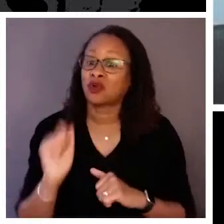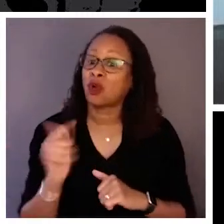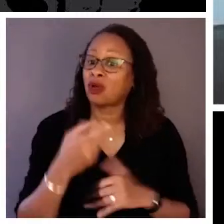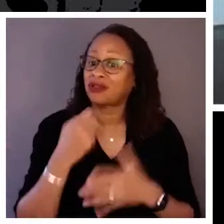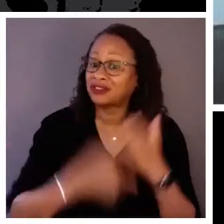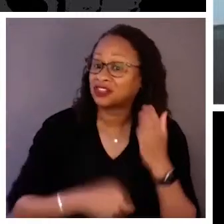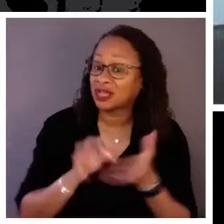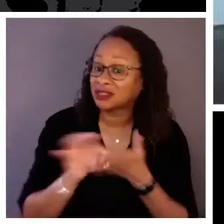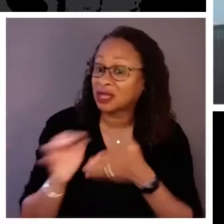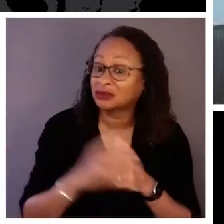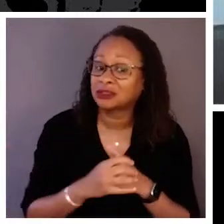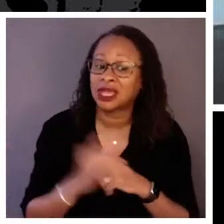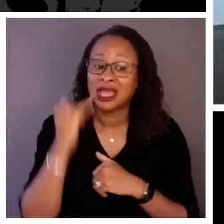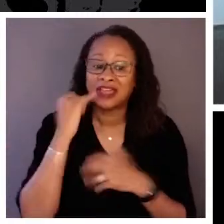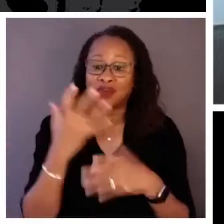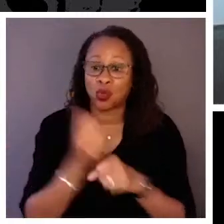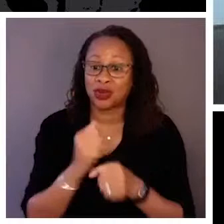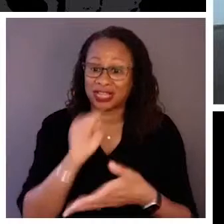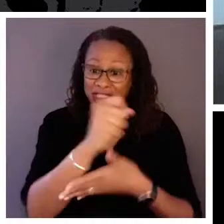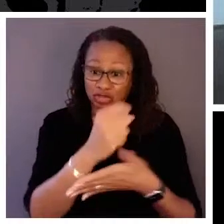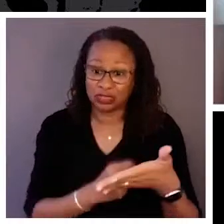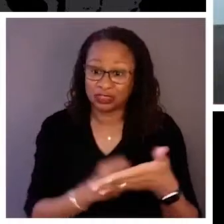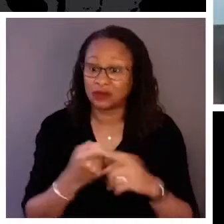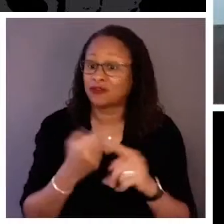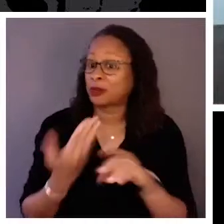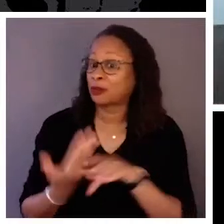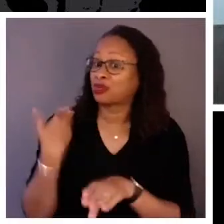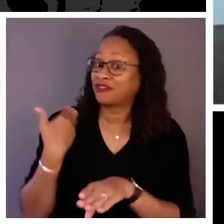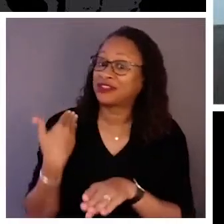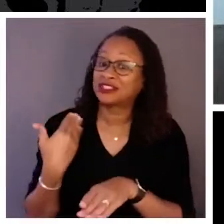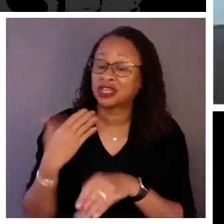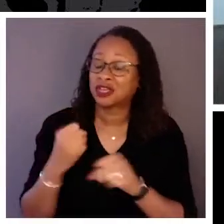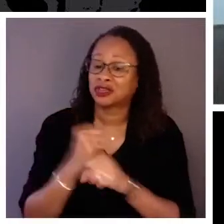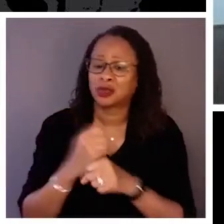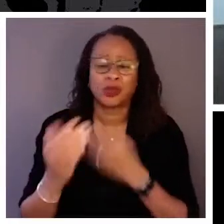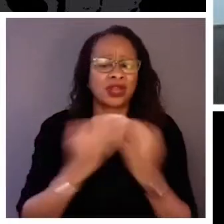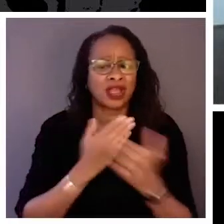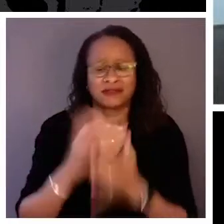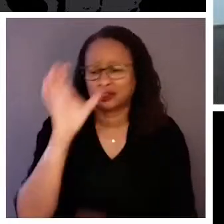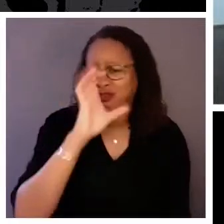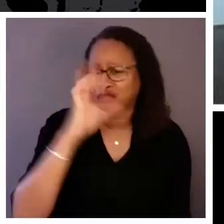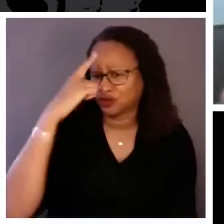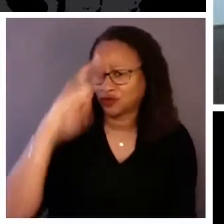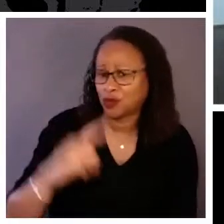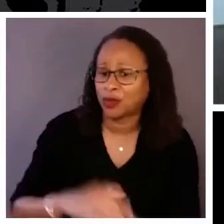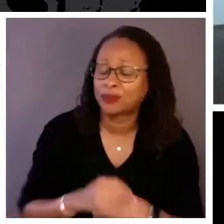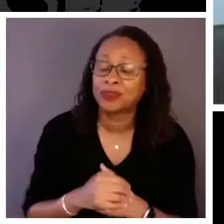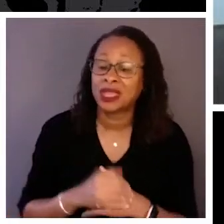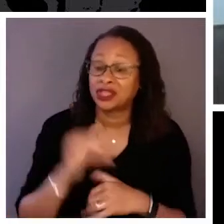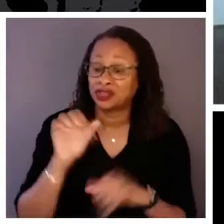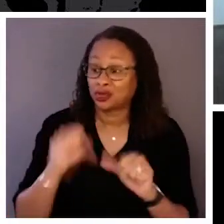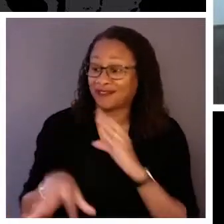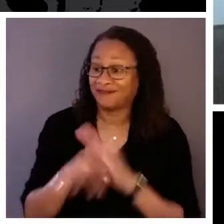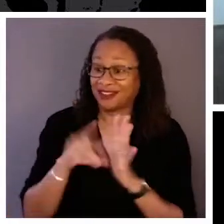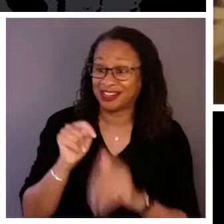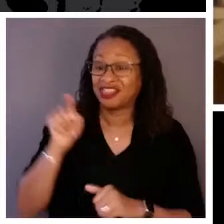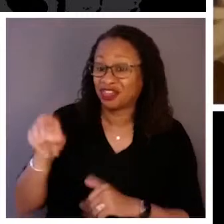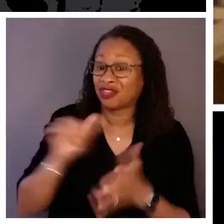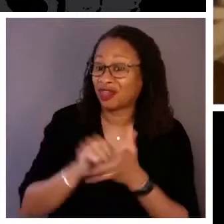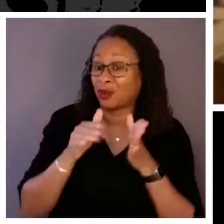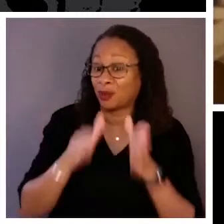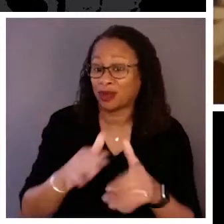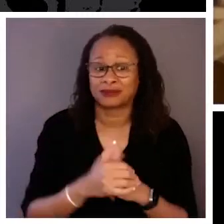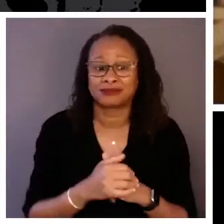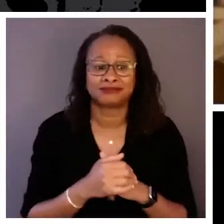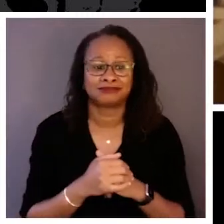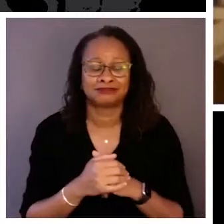accounts. If you want to get a transcript from a prior year, whatever you're looking for. So you can find it there that way. Great.